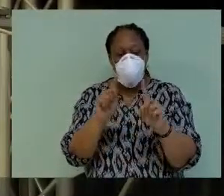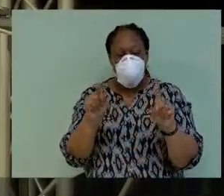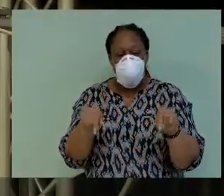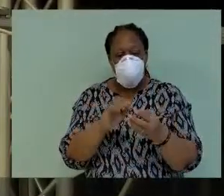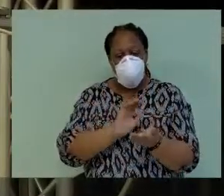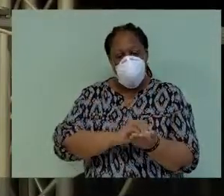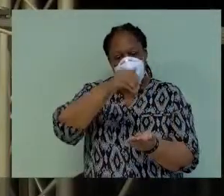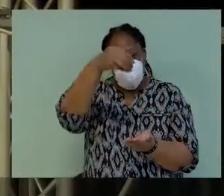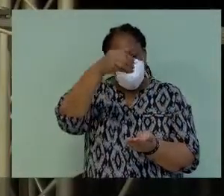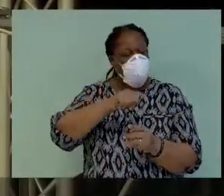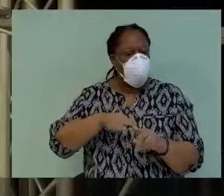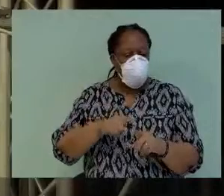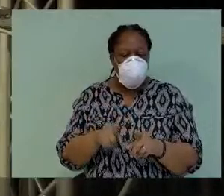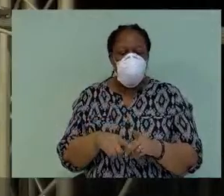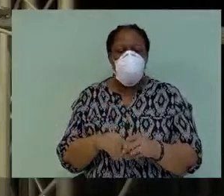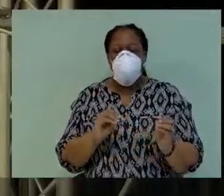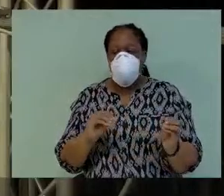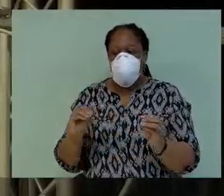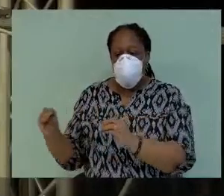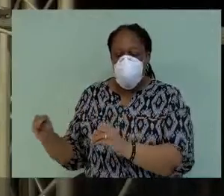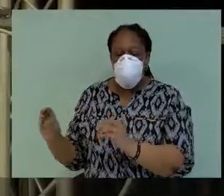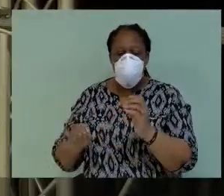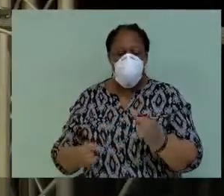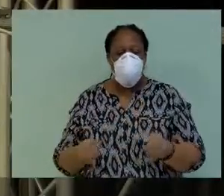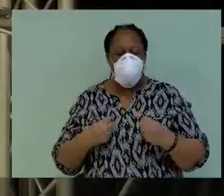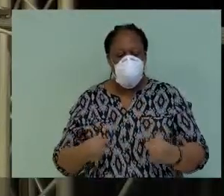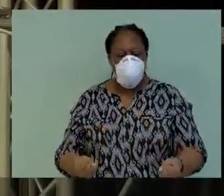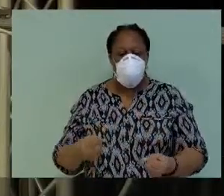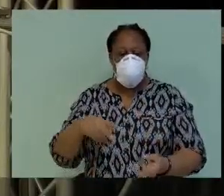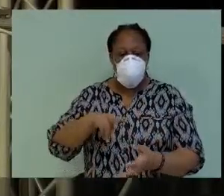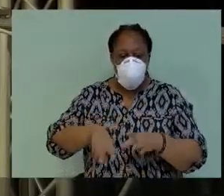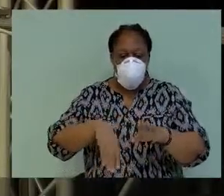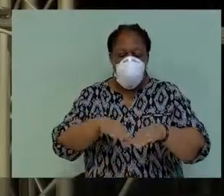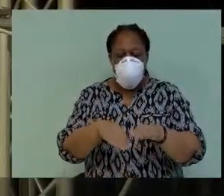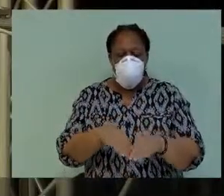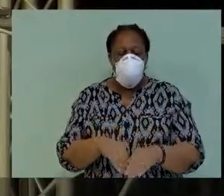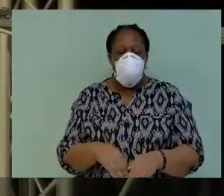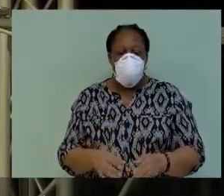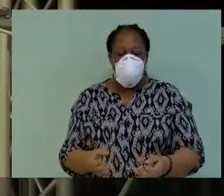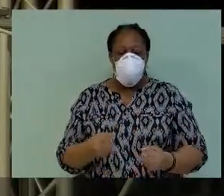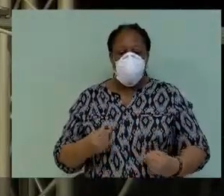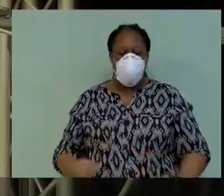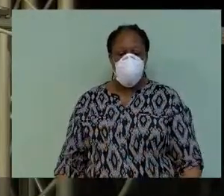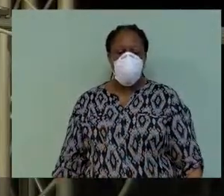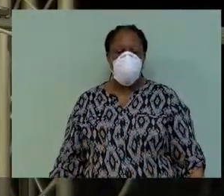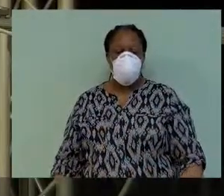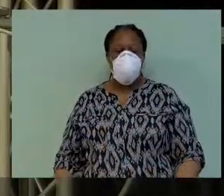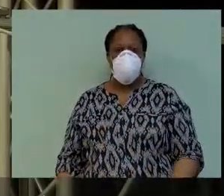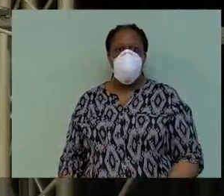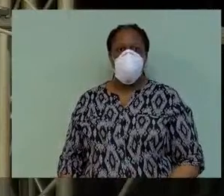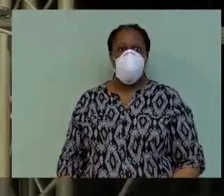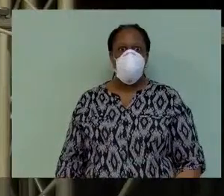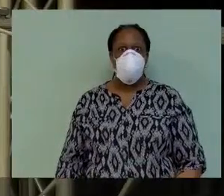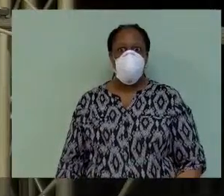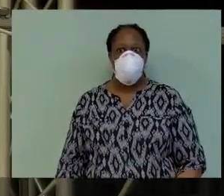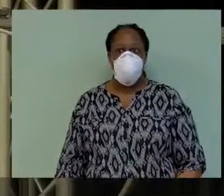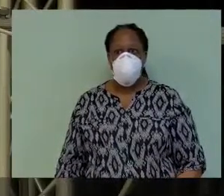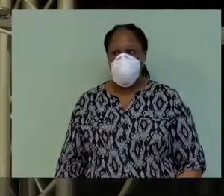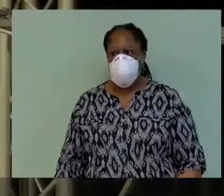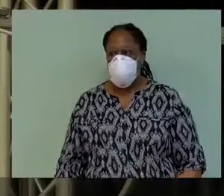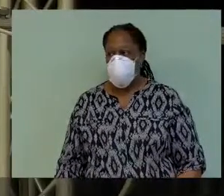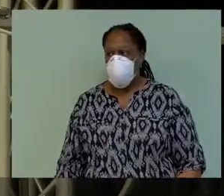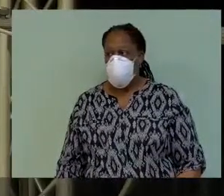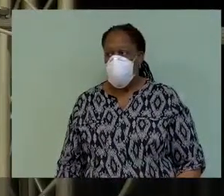also recommended that at least once every 30 minutes, wherever possible, we get up, stretch,